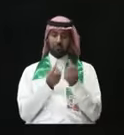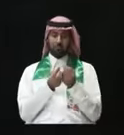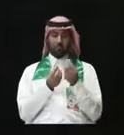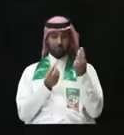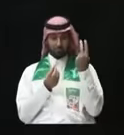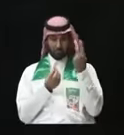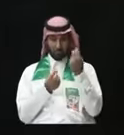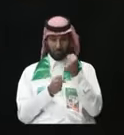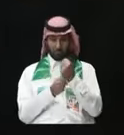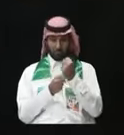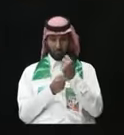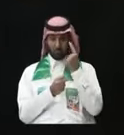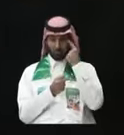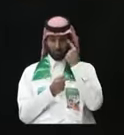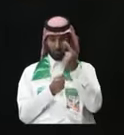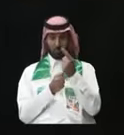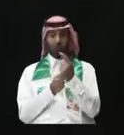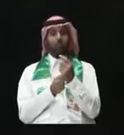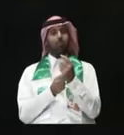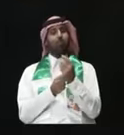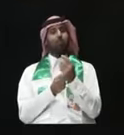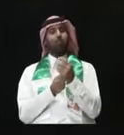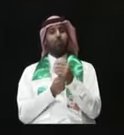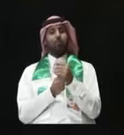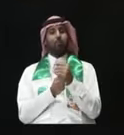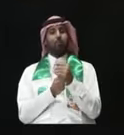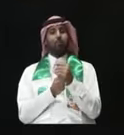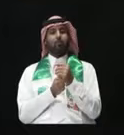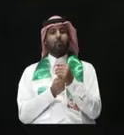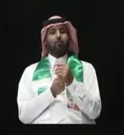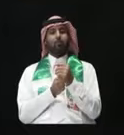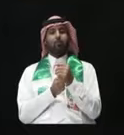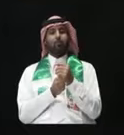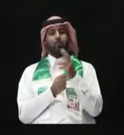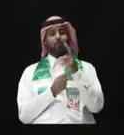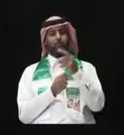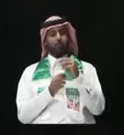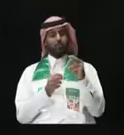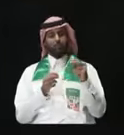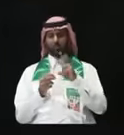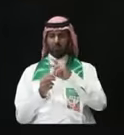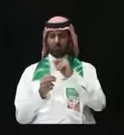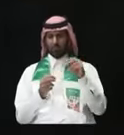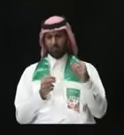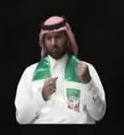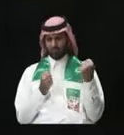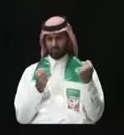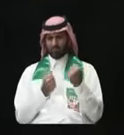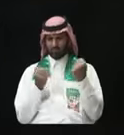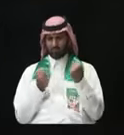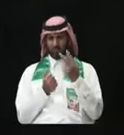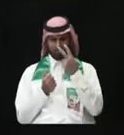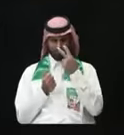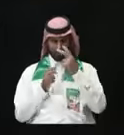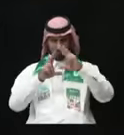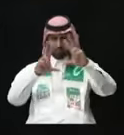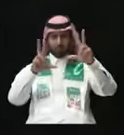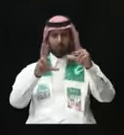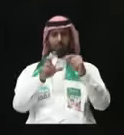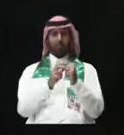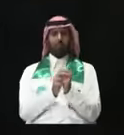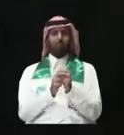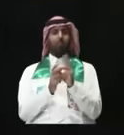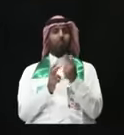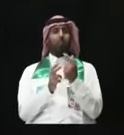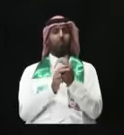studying. Okay. Next, let's do the same exercise, which is about watching TV. Here,